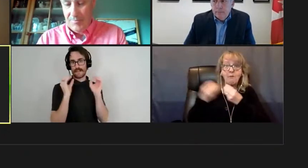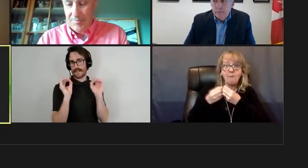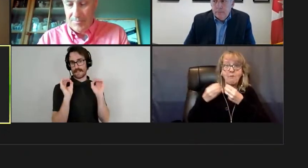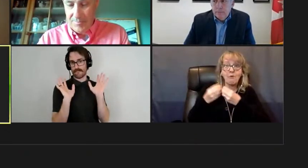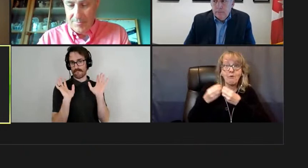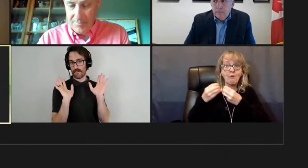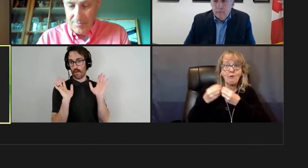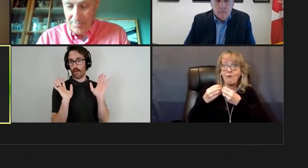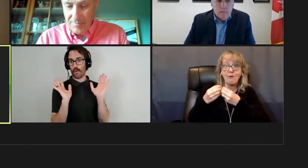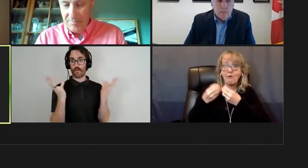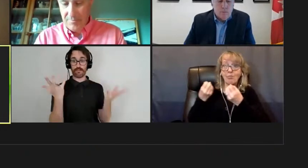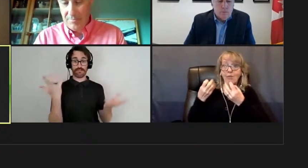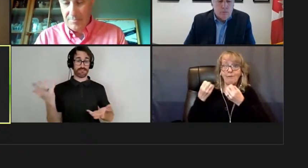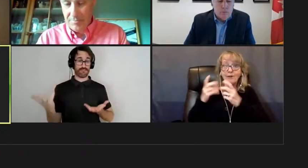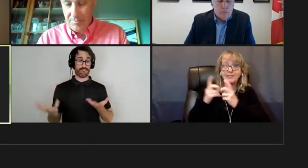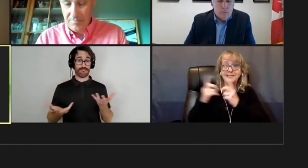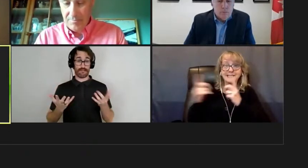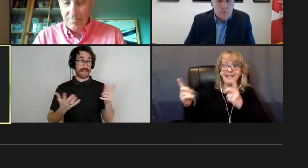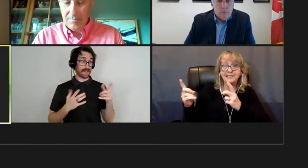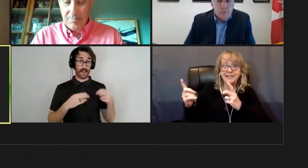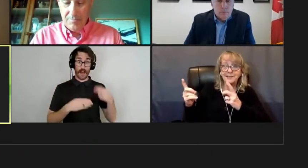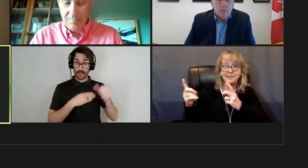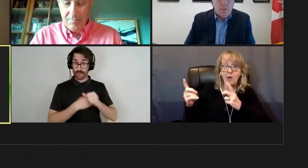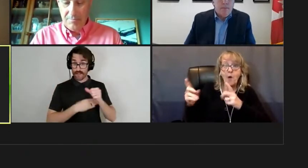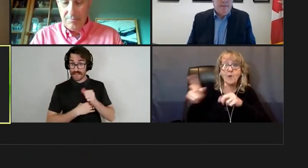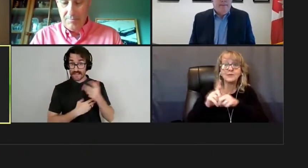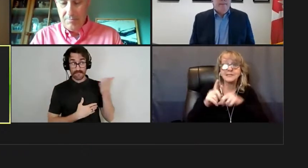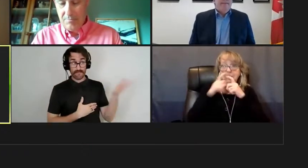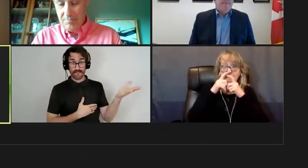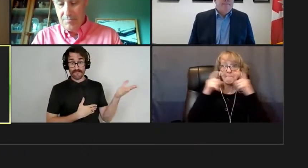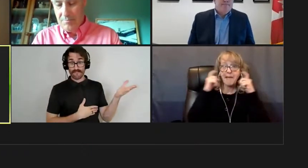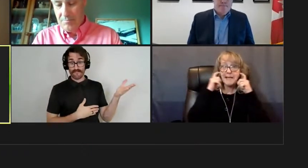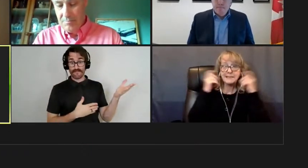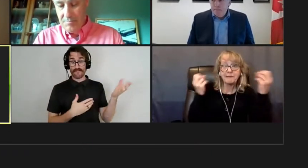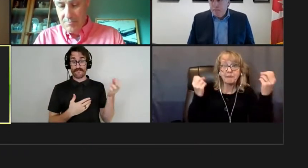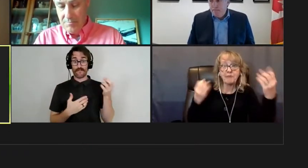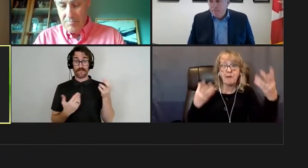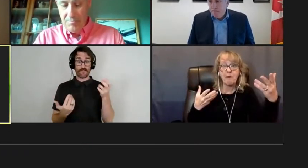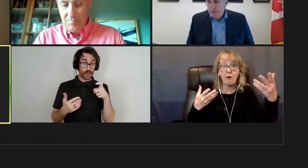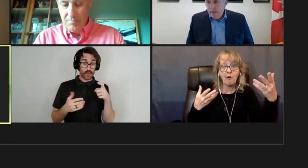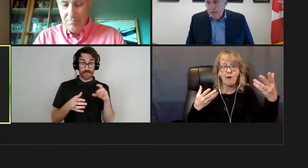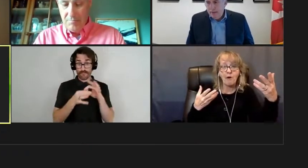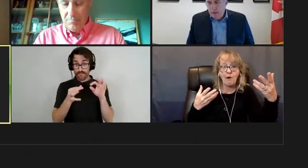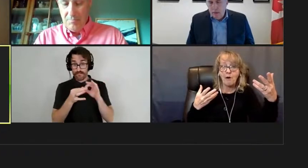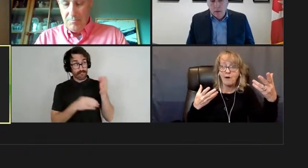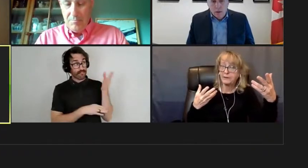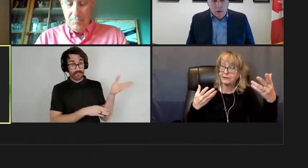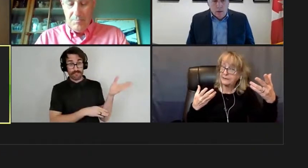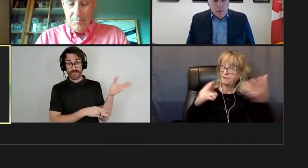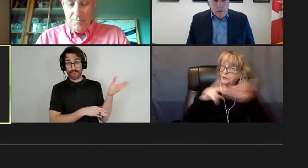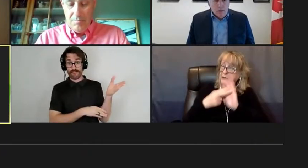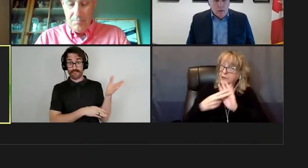it's a question of whether that is a high risk activity and whether it's something that we should be addressing through the Section 22.